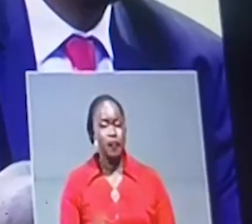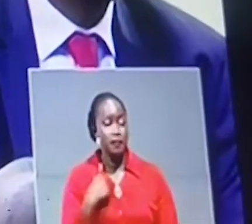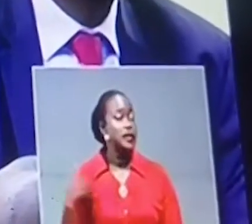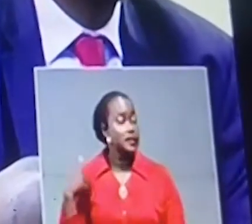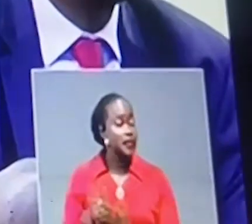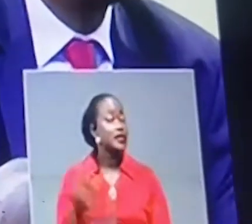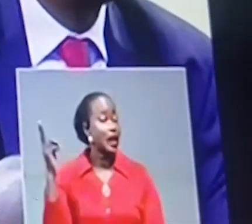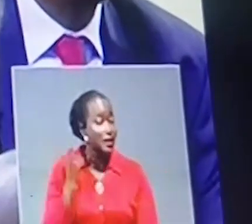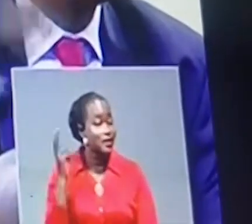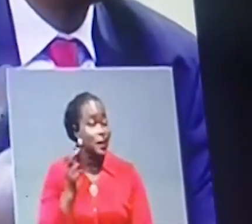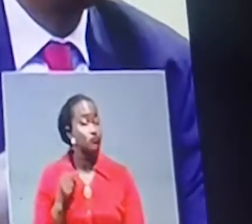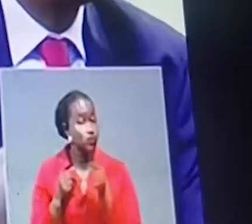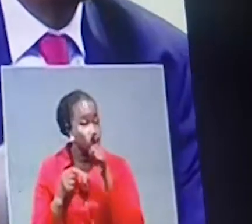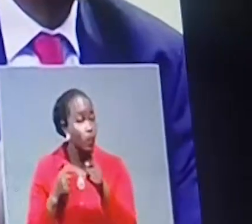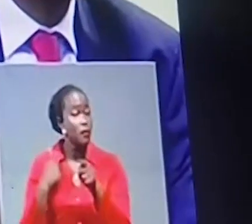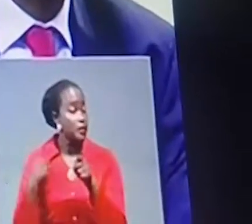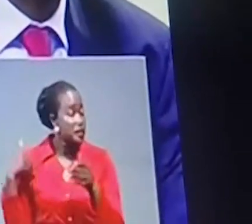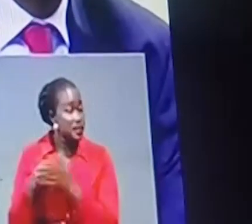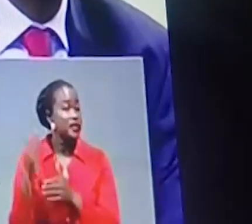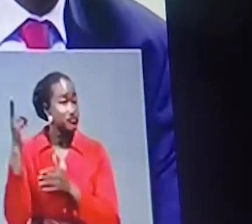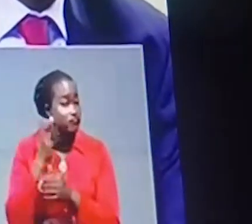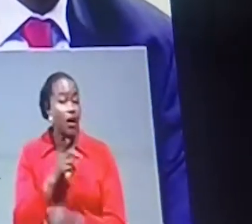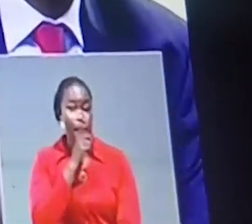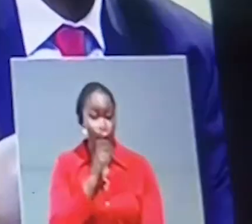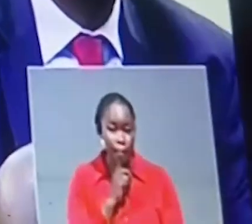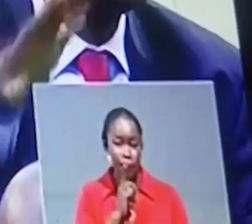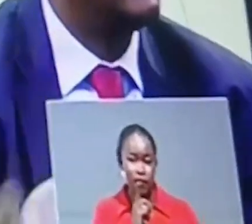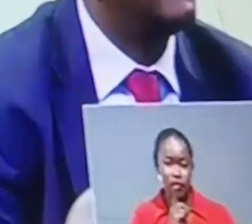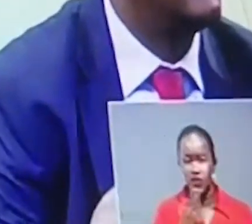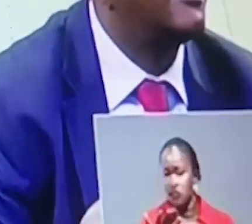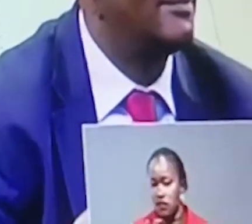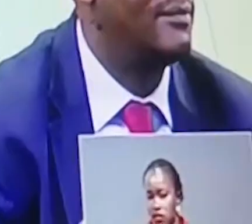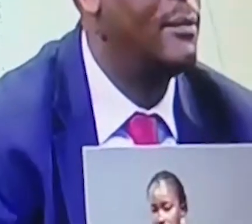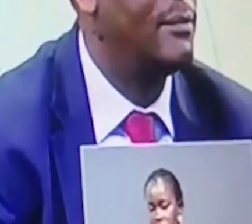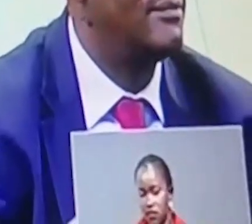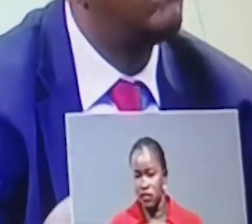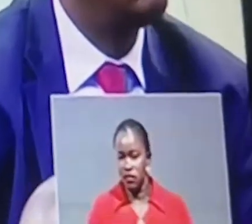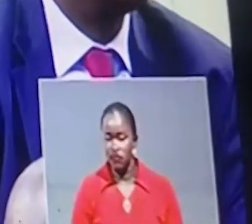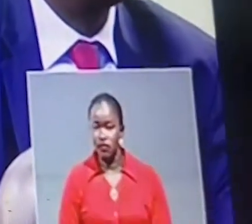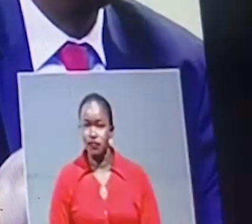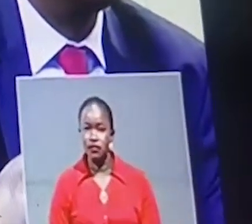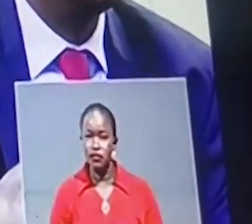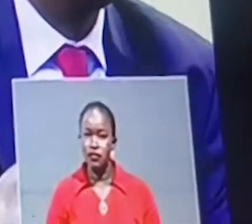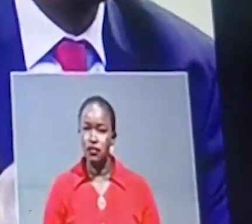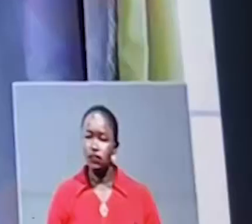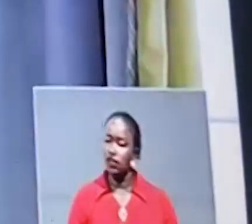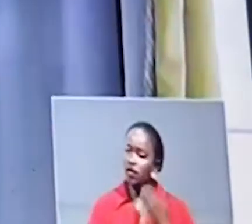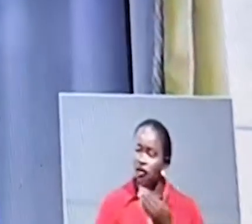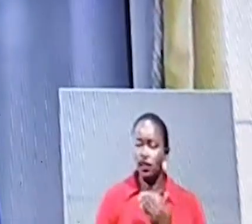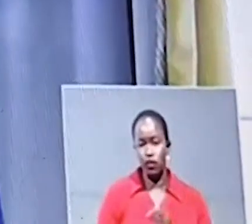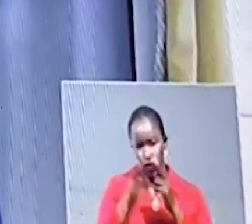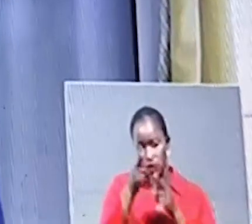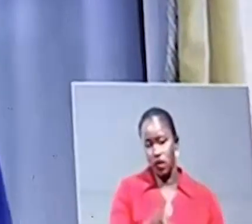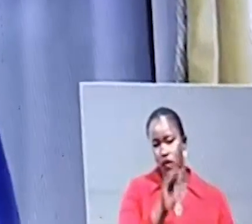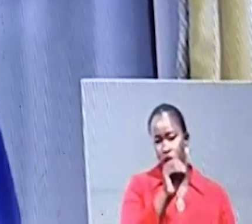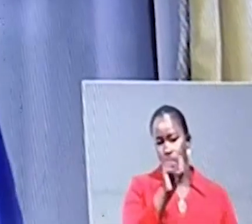listening to you. I have been listening to you. Keep it quiet. Thank you. Thank you, Honorable Cooper. I got